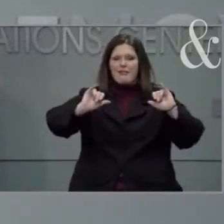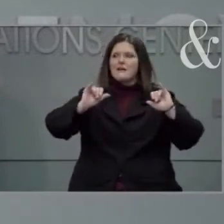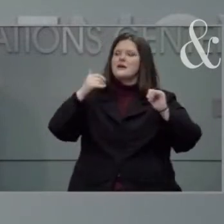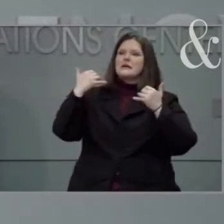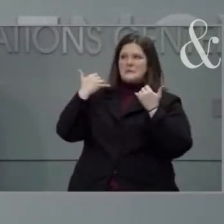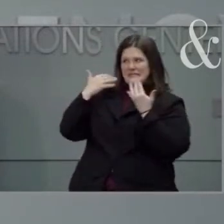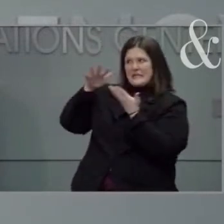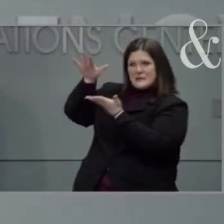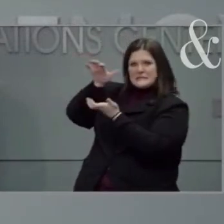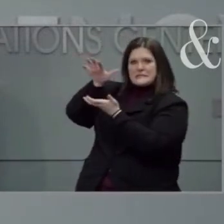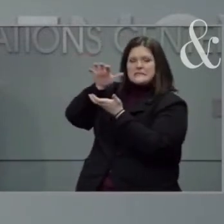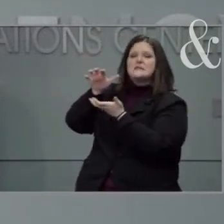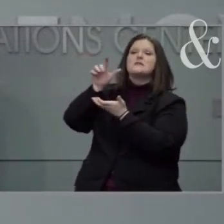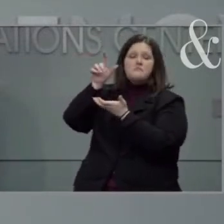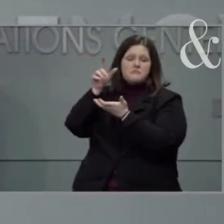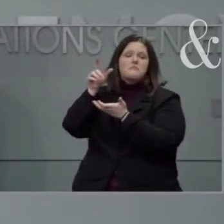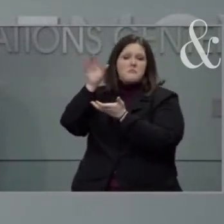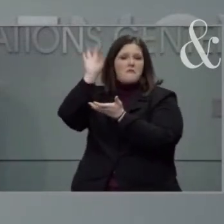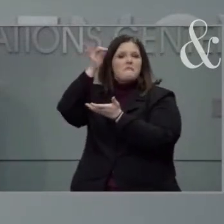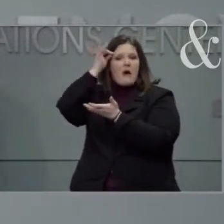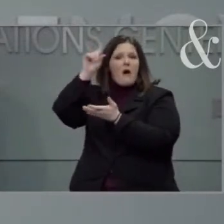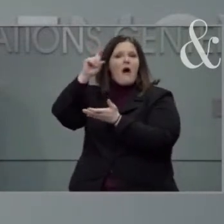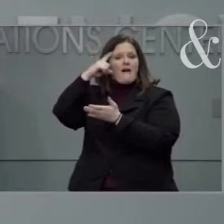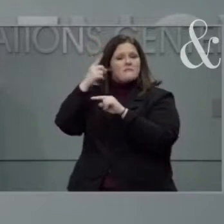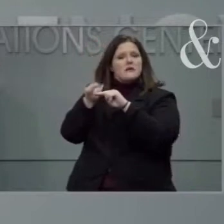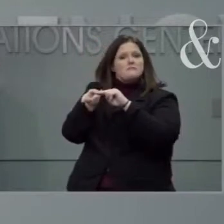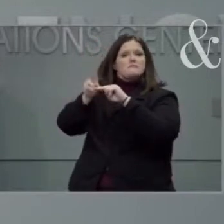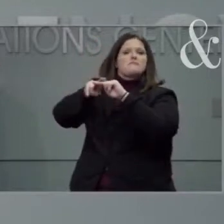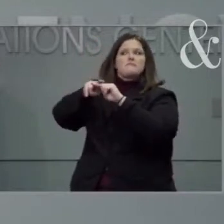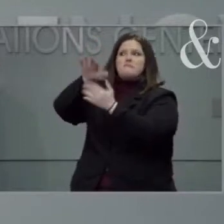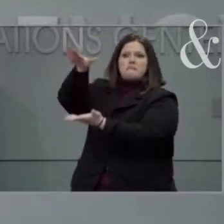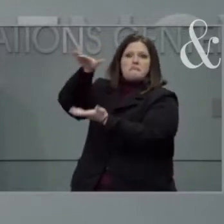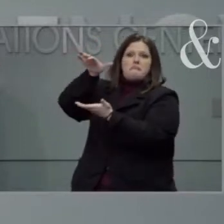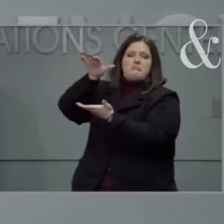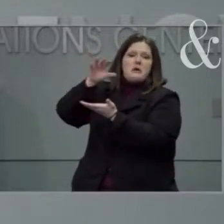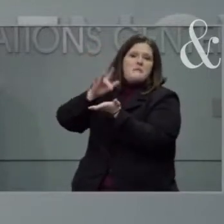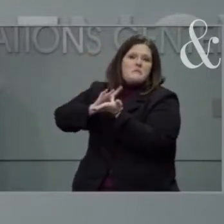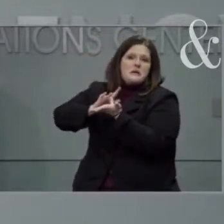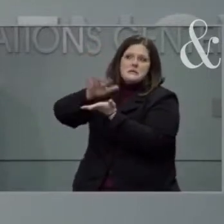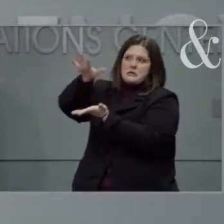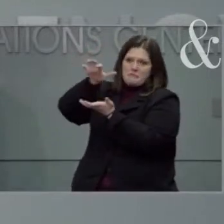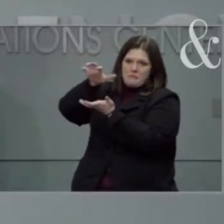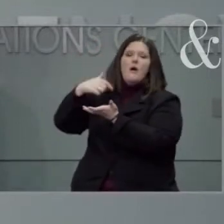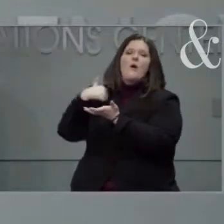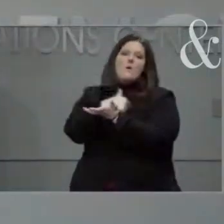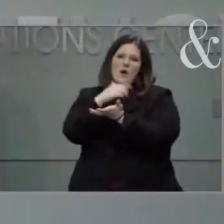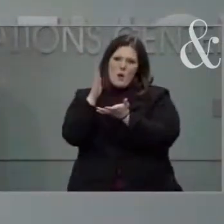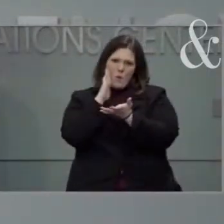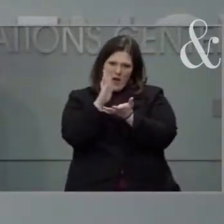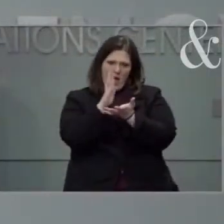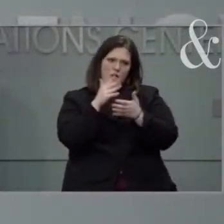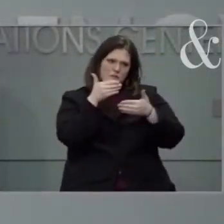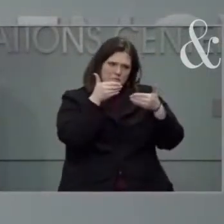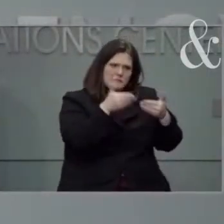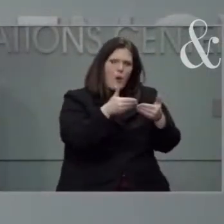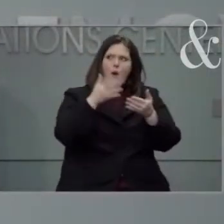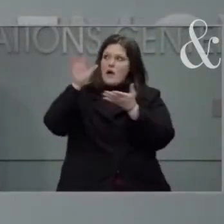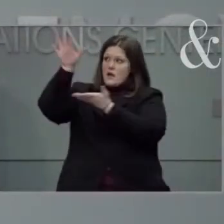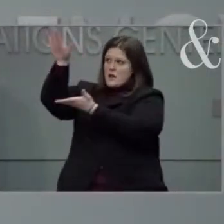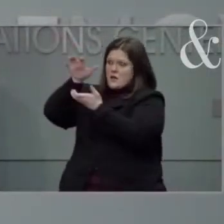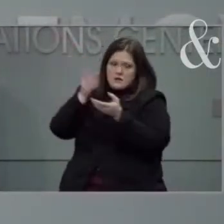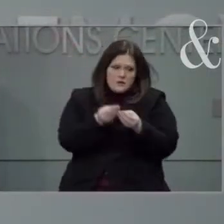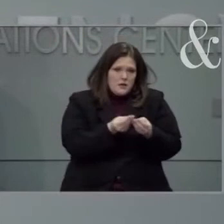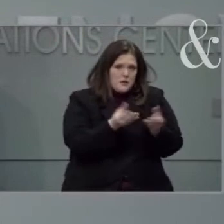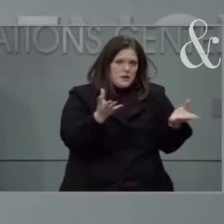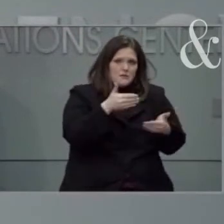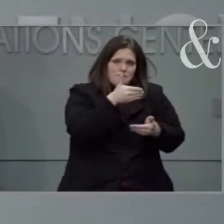to the state, a little bit more from the federal government. We're going to be prioritizing speed and equity over these number of weeks, and then we'll continue to